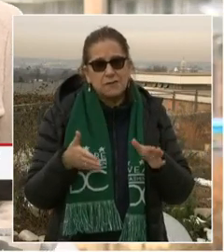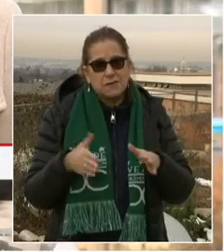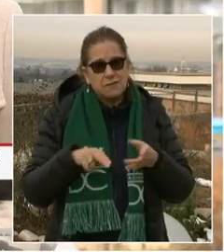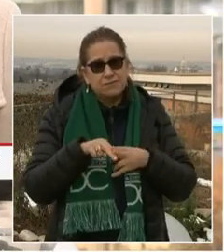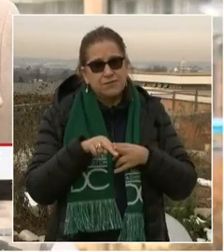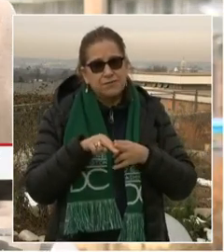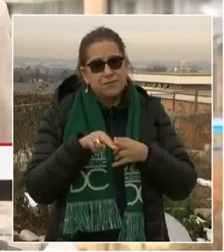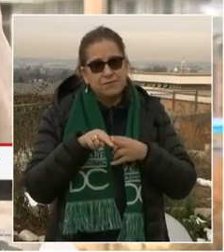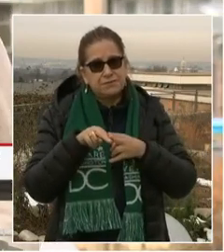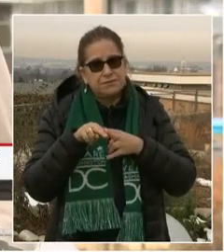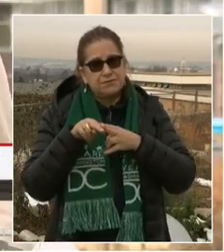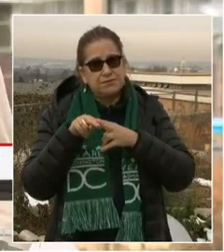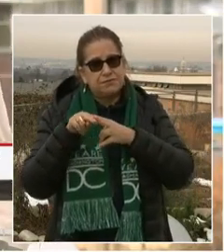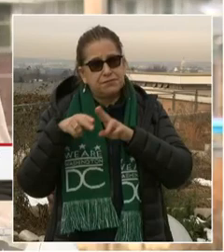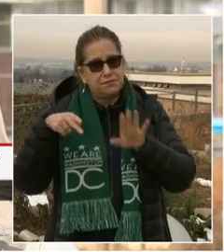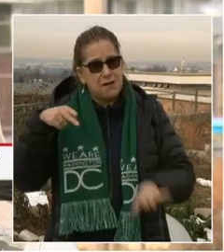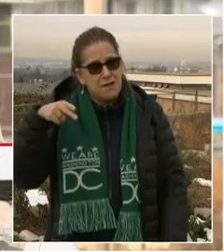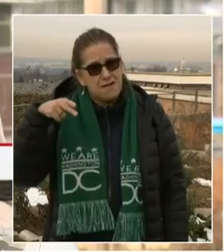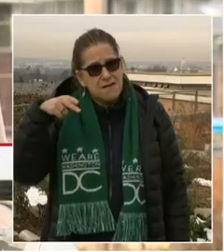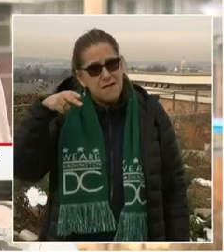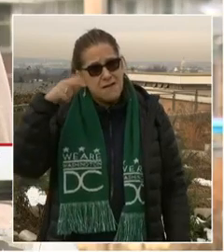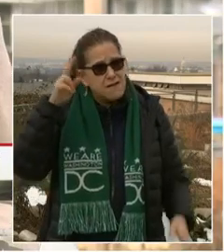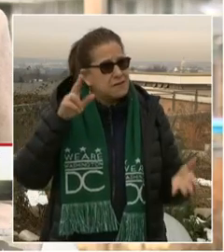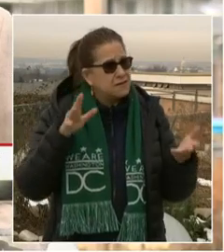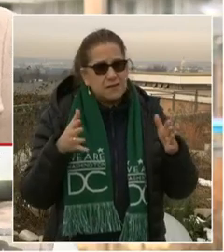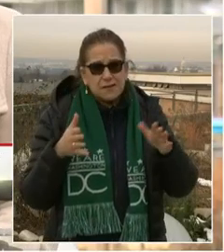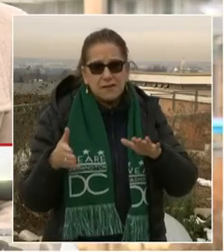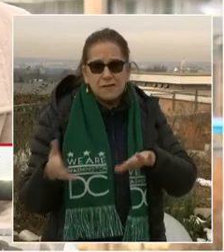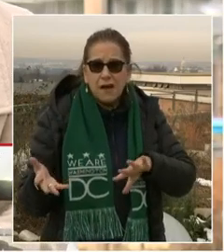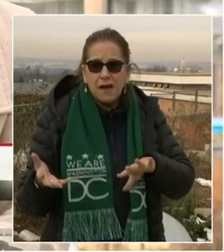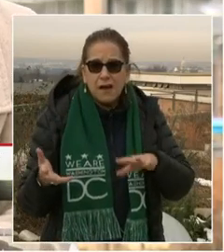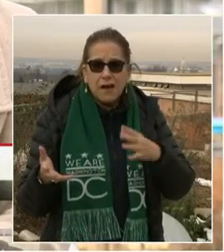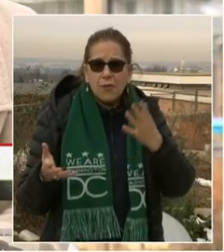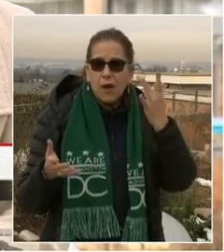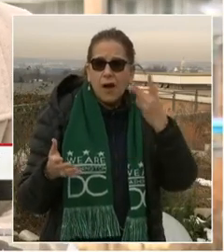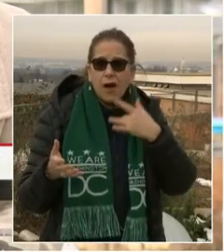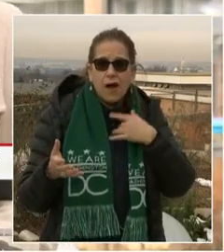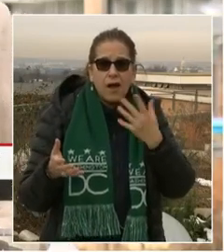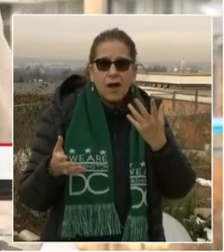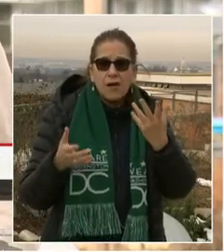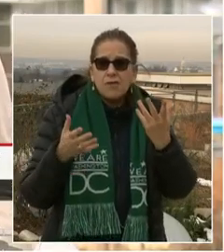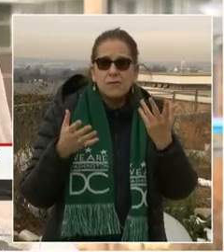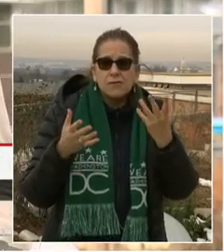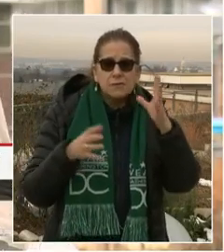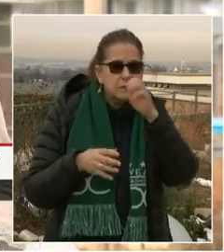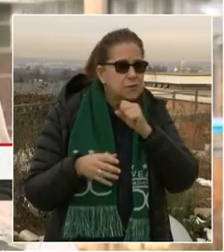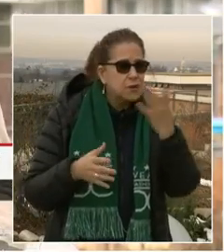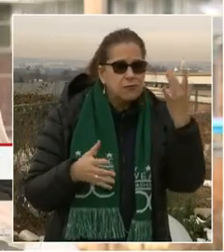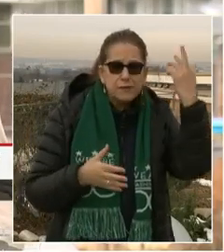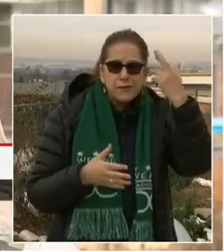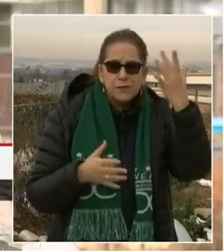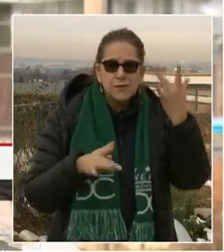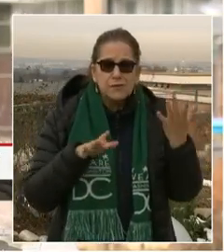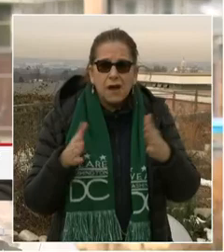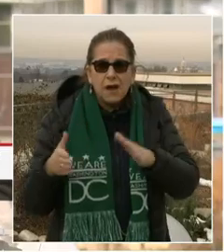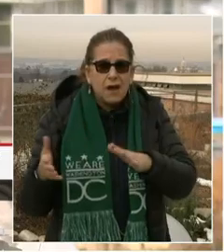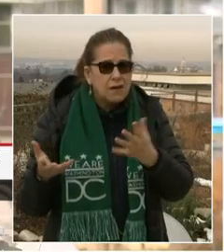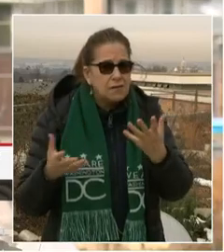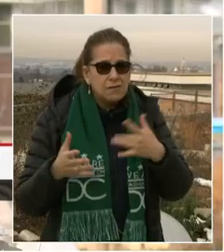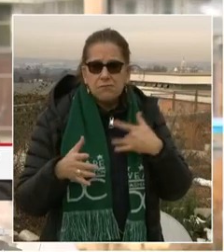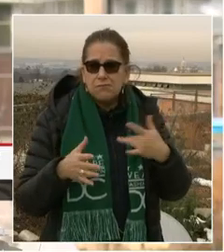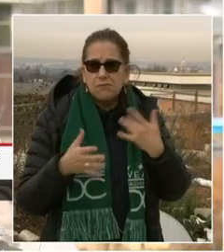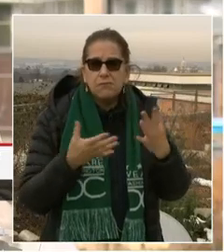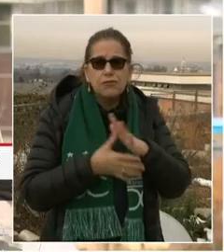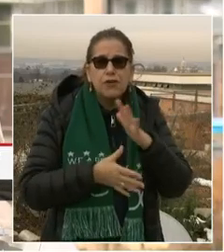numbers underscoring the reasons for the priorities of this administration. And so to see investments that our mayor has made,